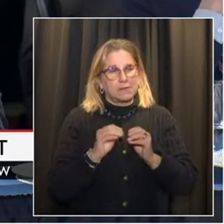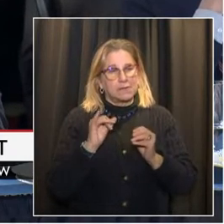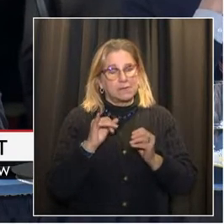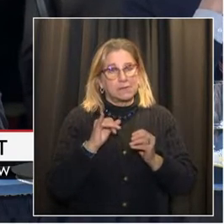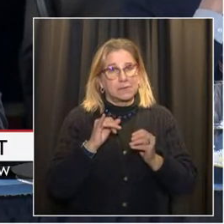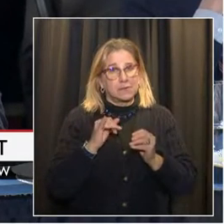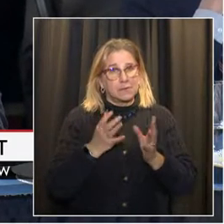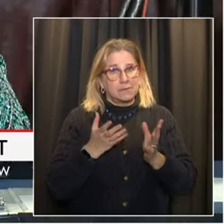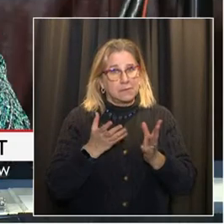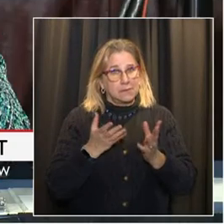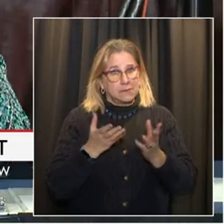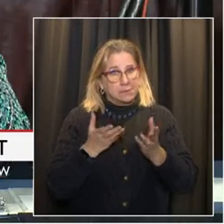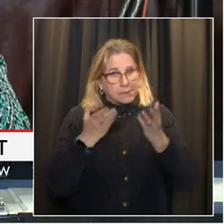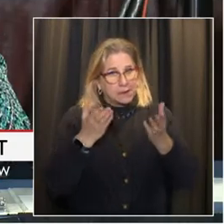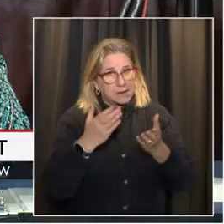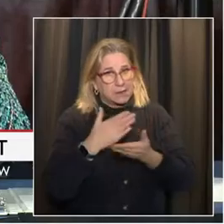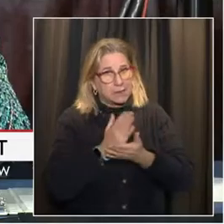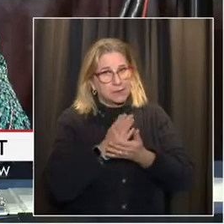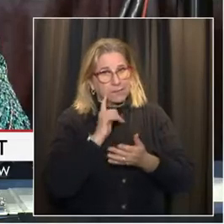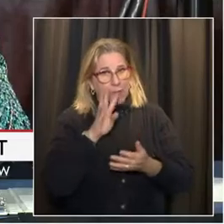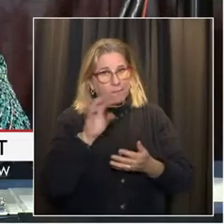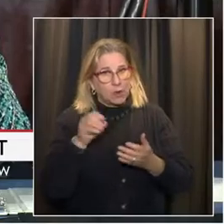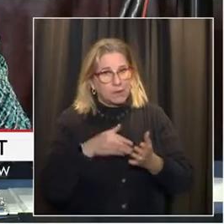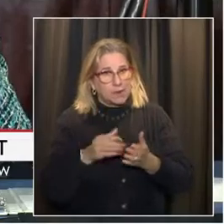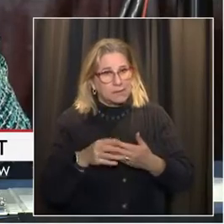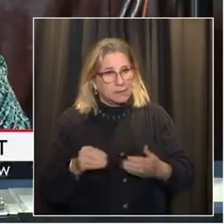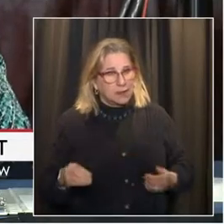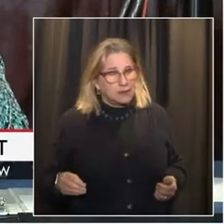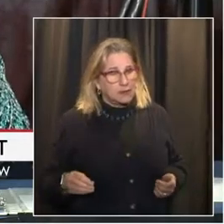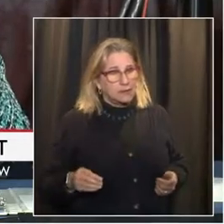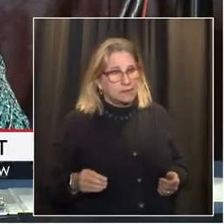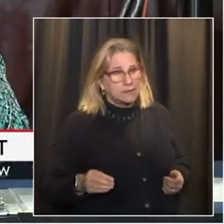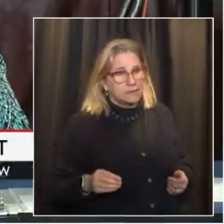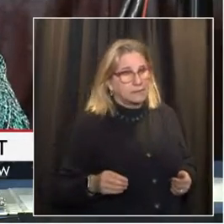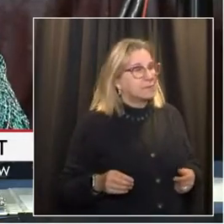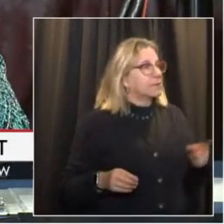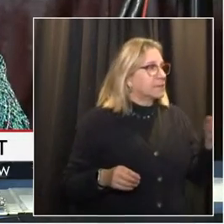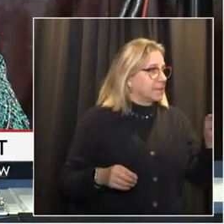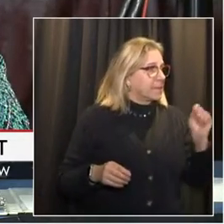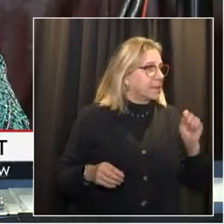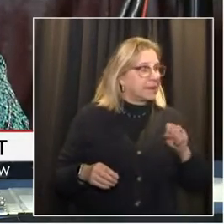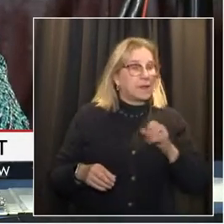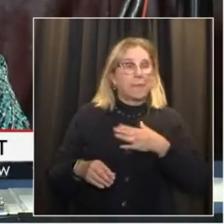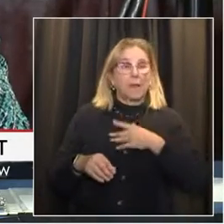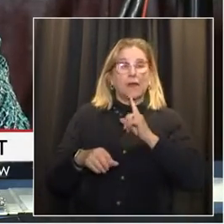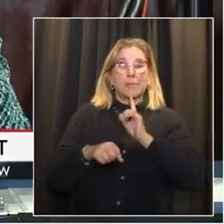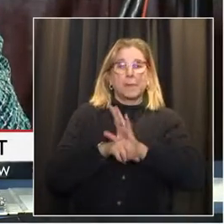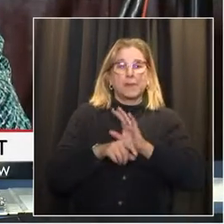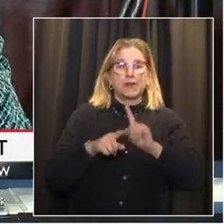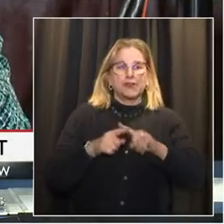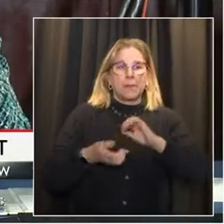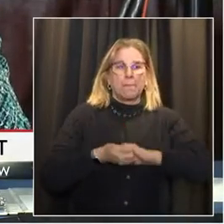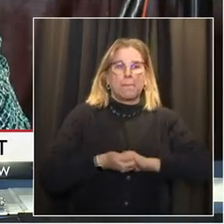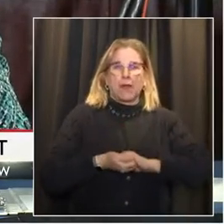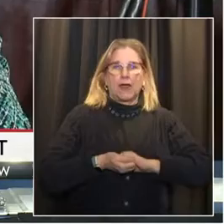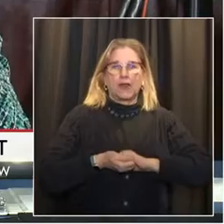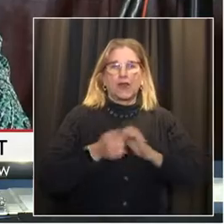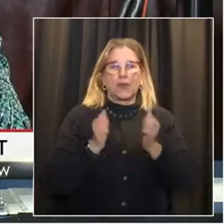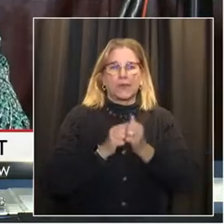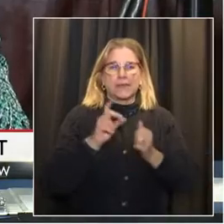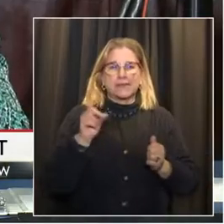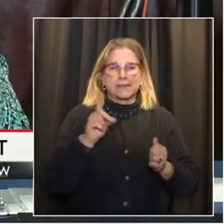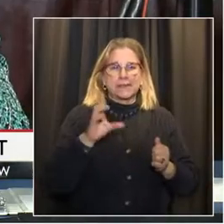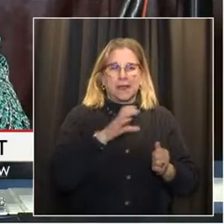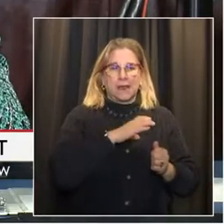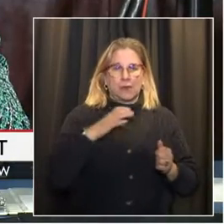commitment is to work with the council on those things that can advance with this budget. And I haven't